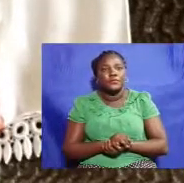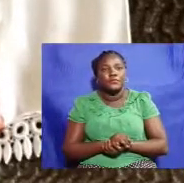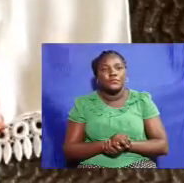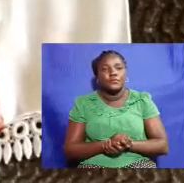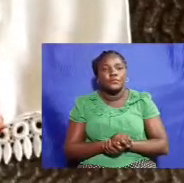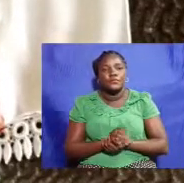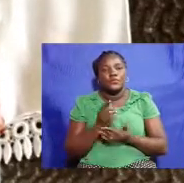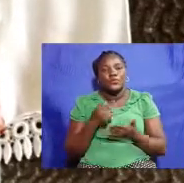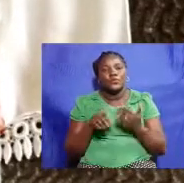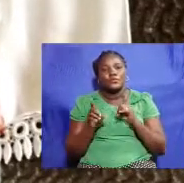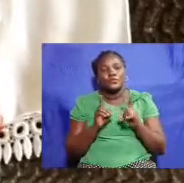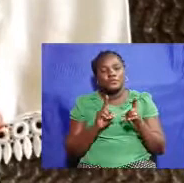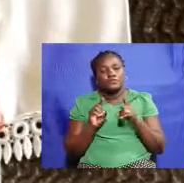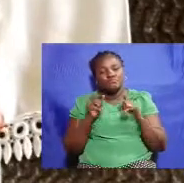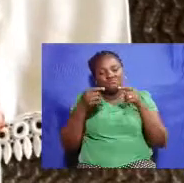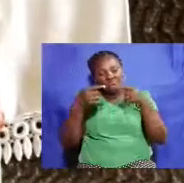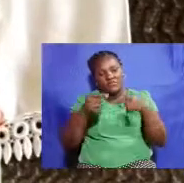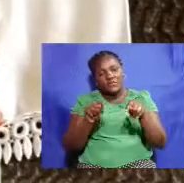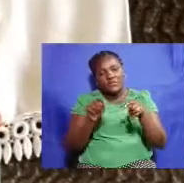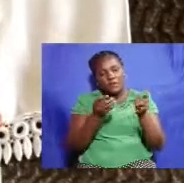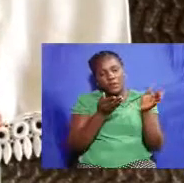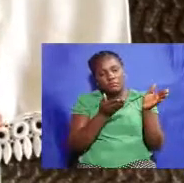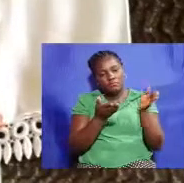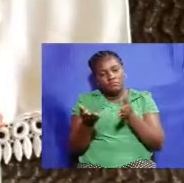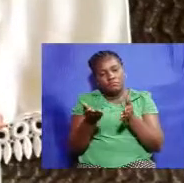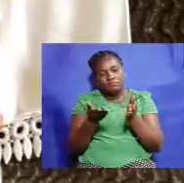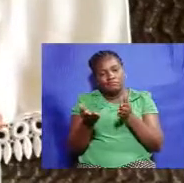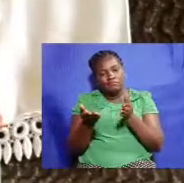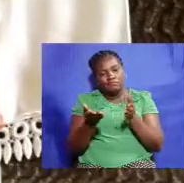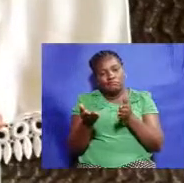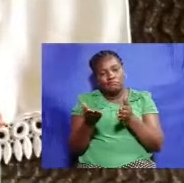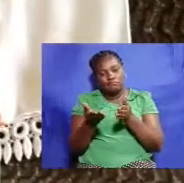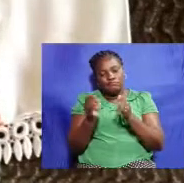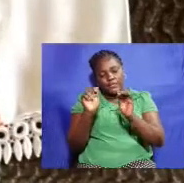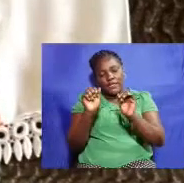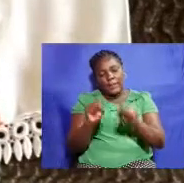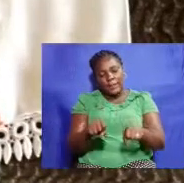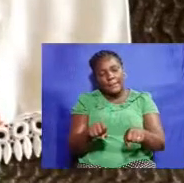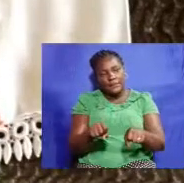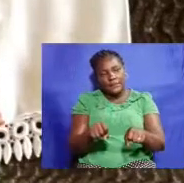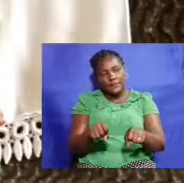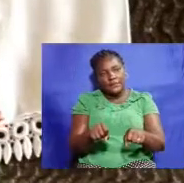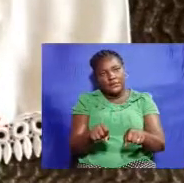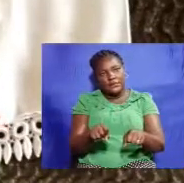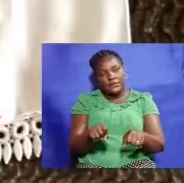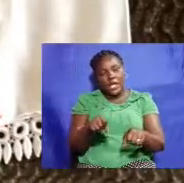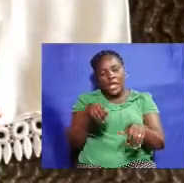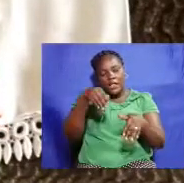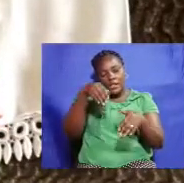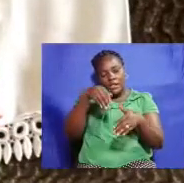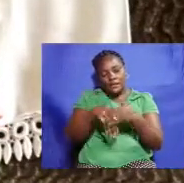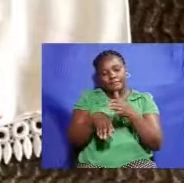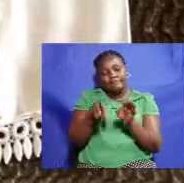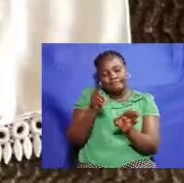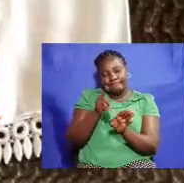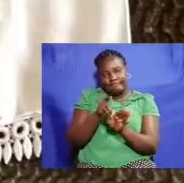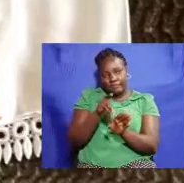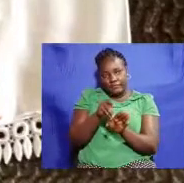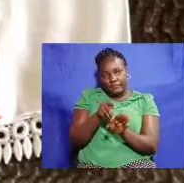What they are doing, they try to bring out the abilities in the